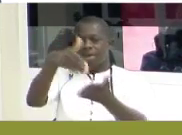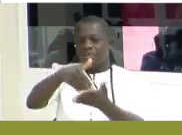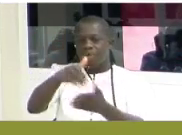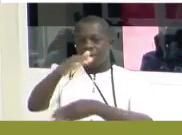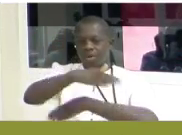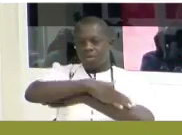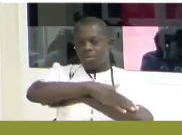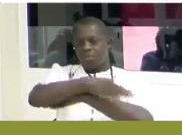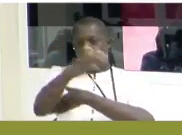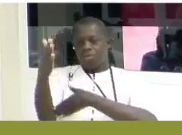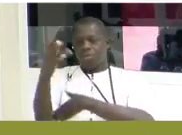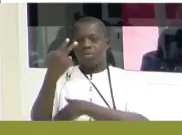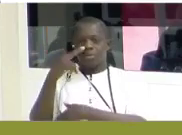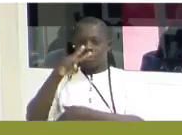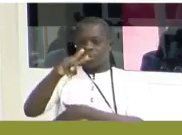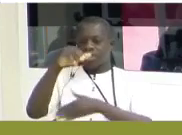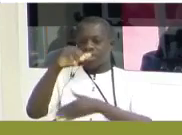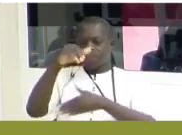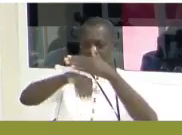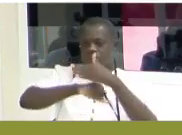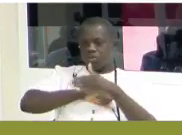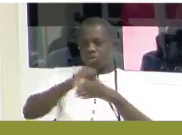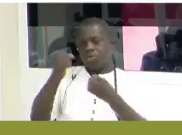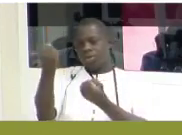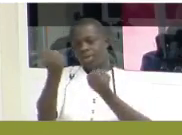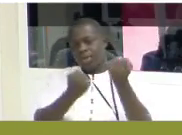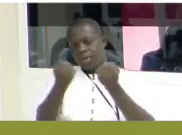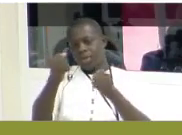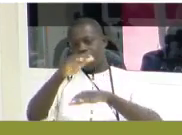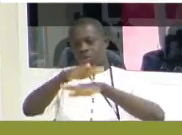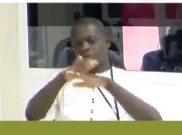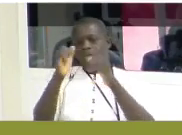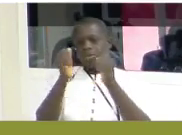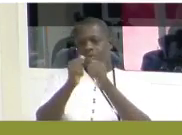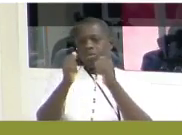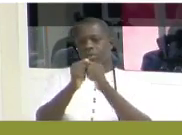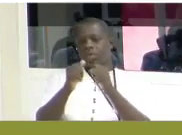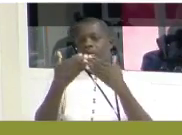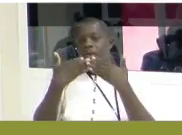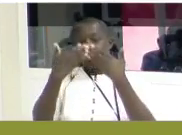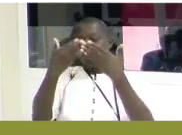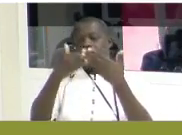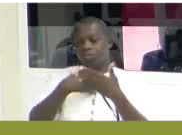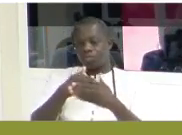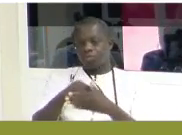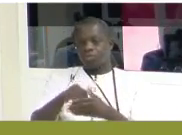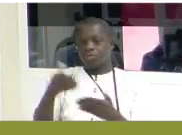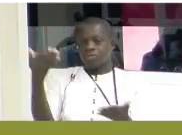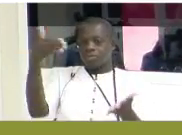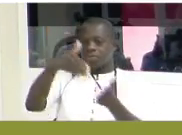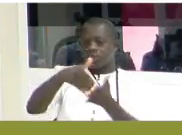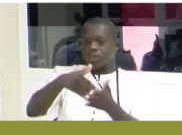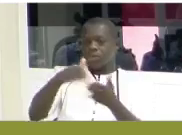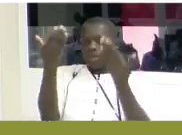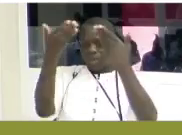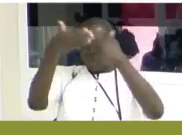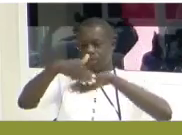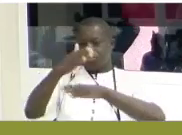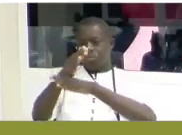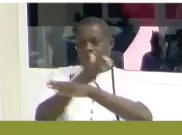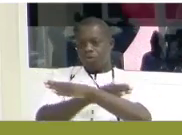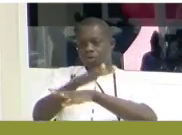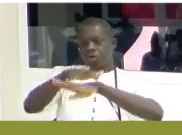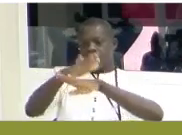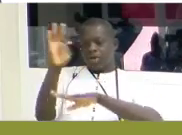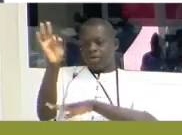I saw her in her car. That was on a Saturday. She told me that she arrived the night before. That was on Friday. So which